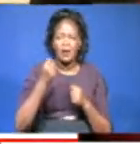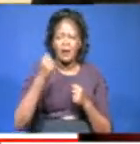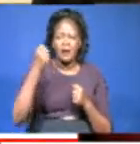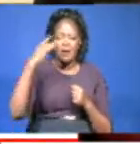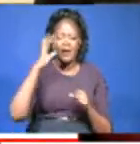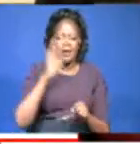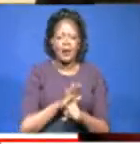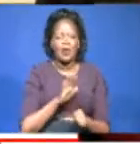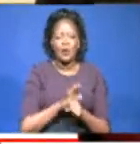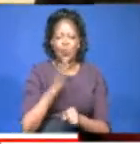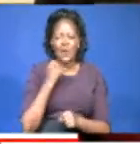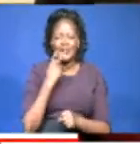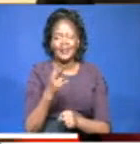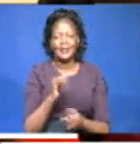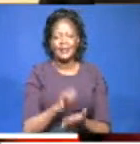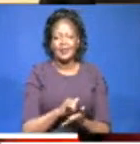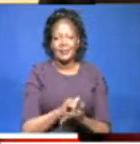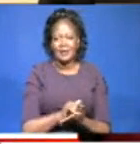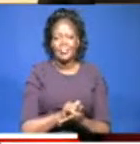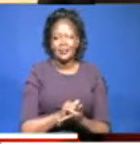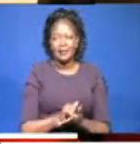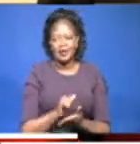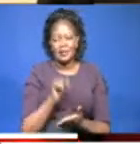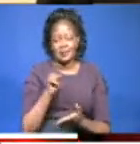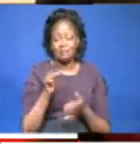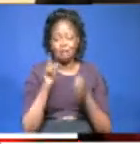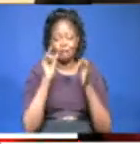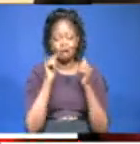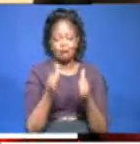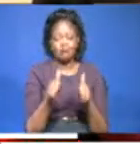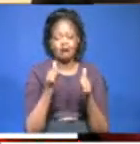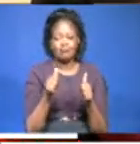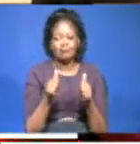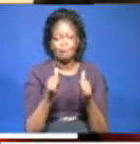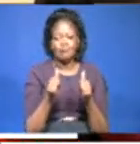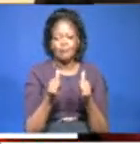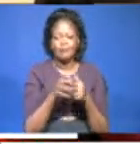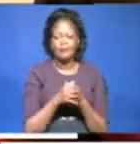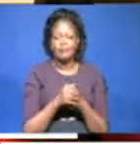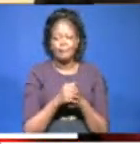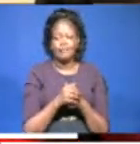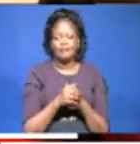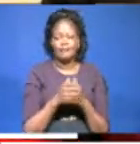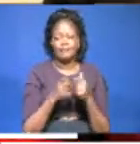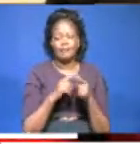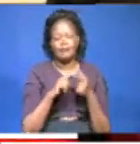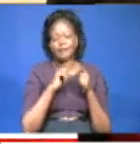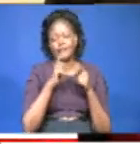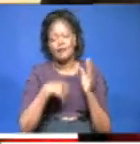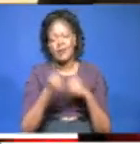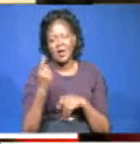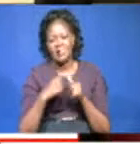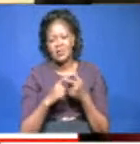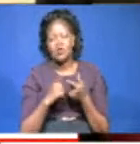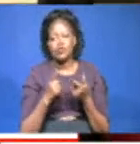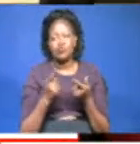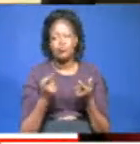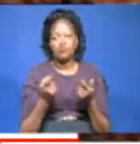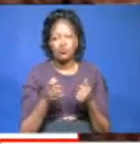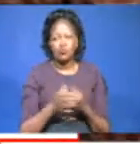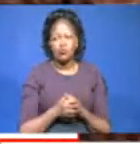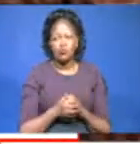see now that those prices are making more sense, or they see that stock available on the platform, so they go for it. So now we're really covering a